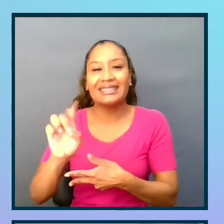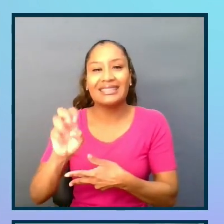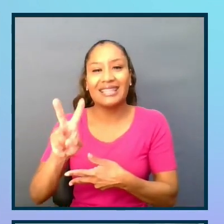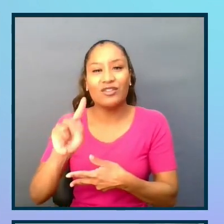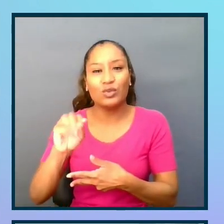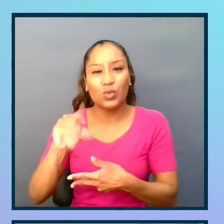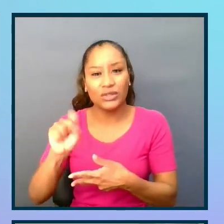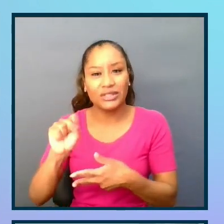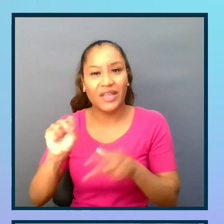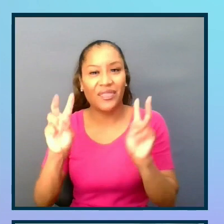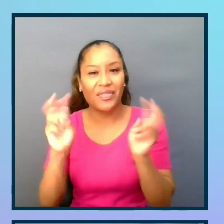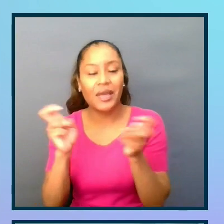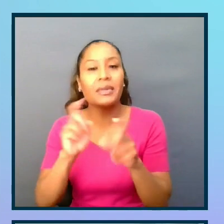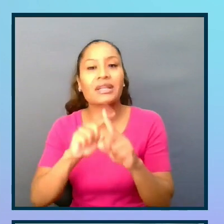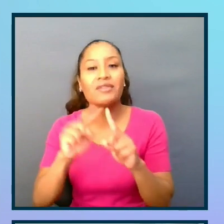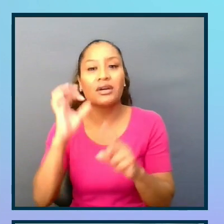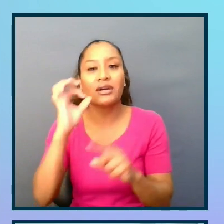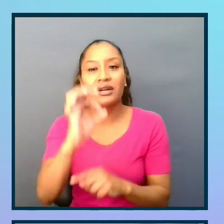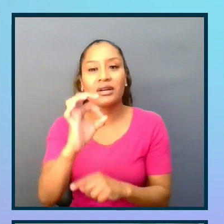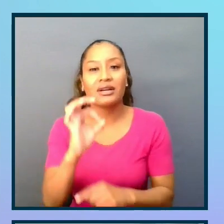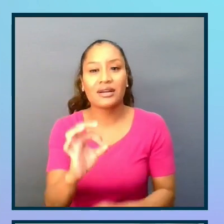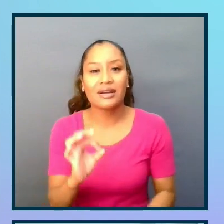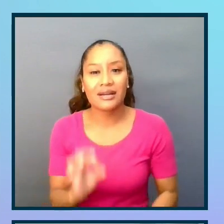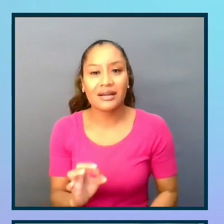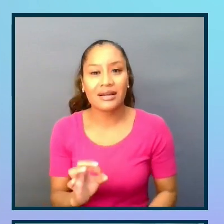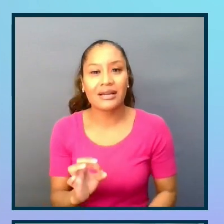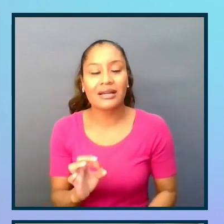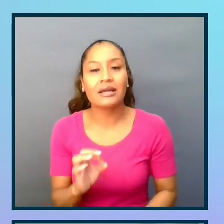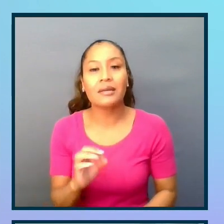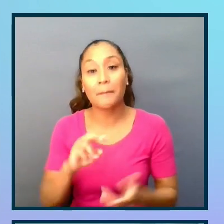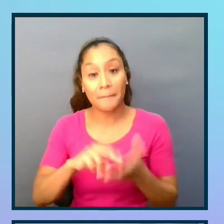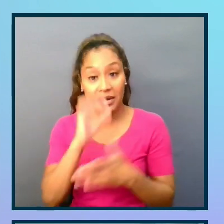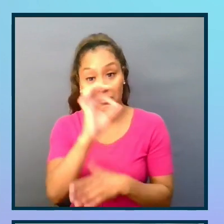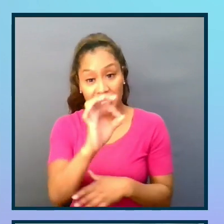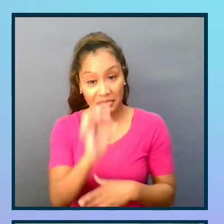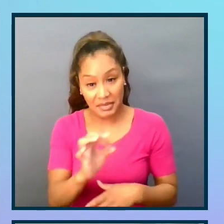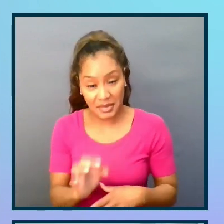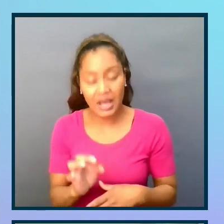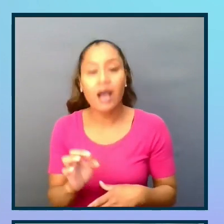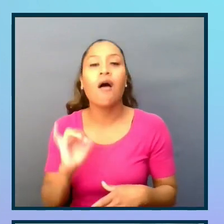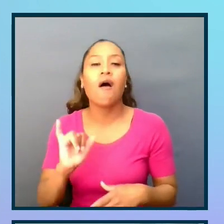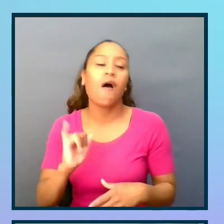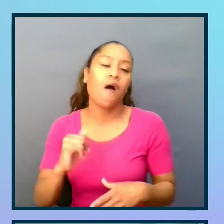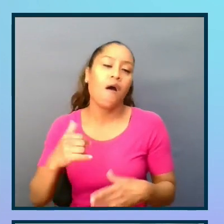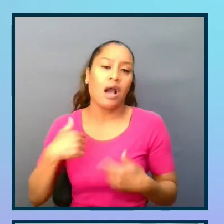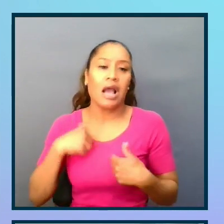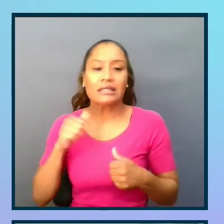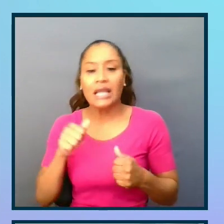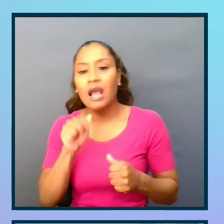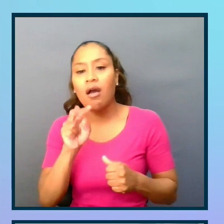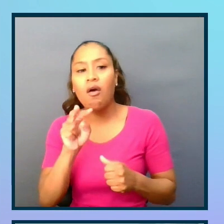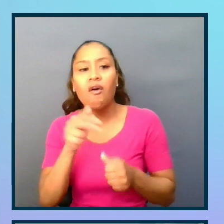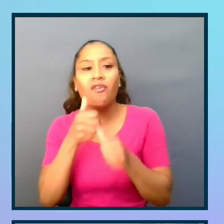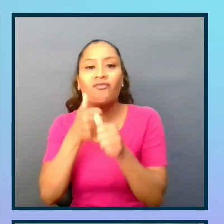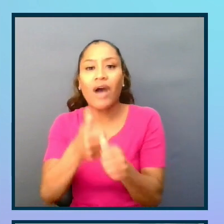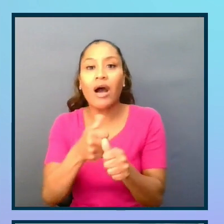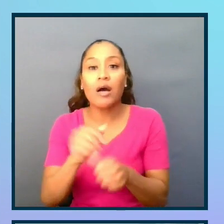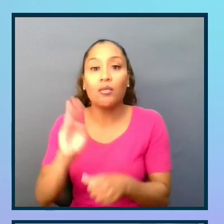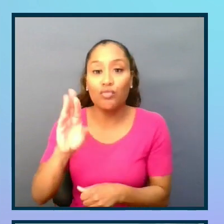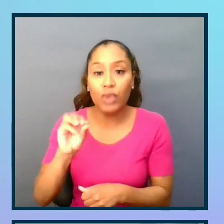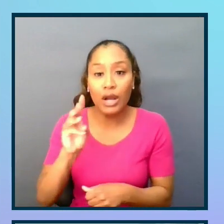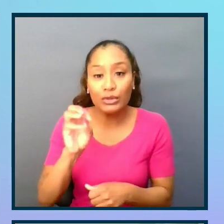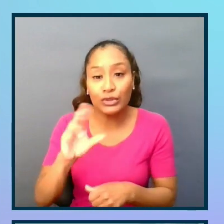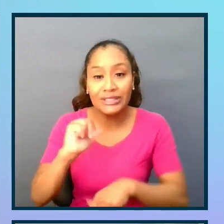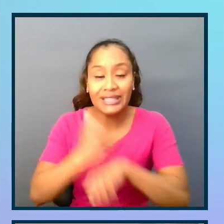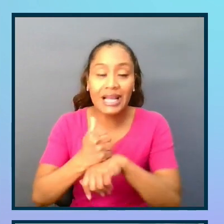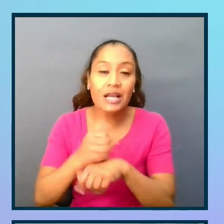radio buttons that are radio controls that allows the user to either follow the browser settings, choose the dark theme or